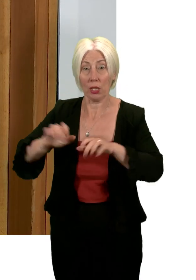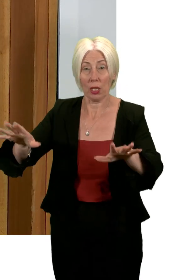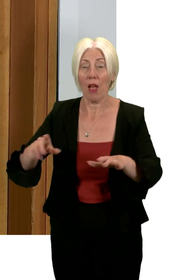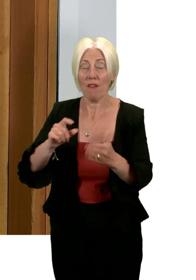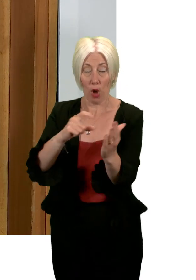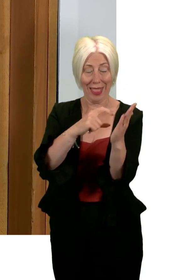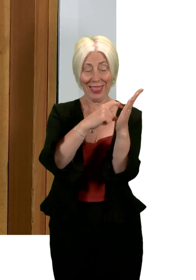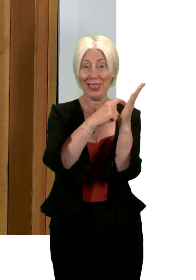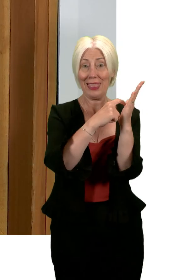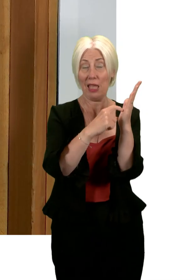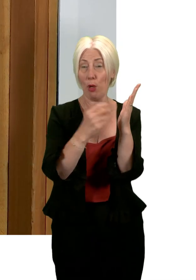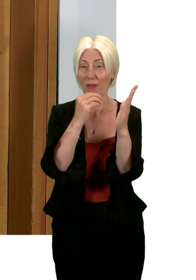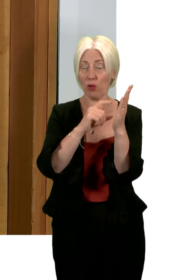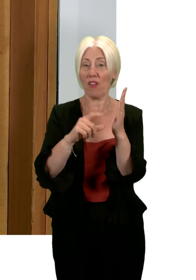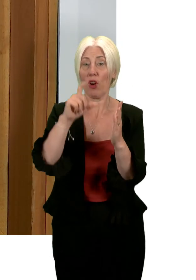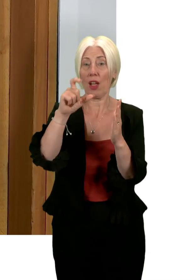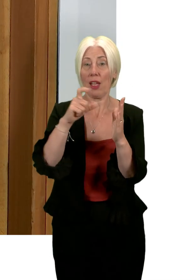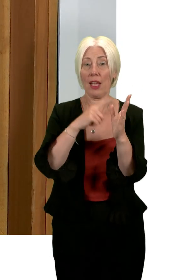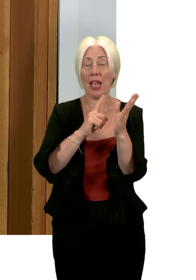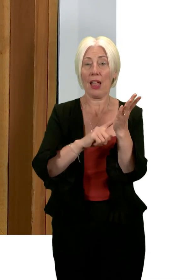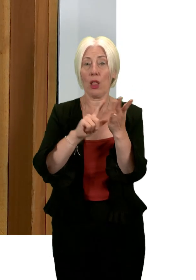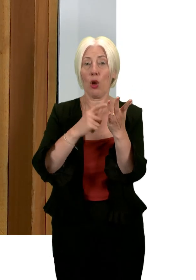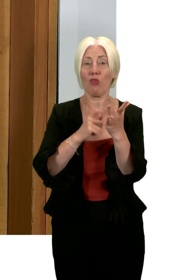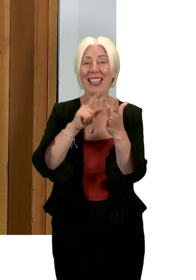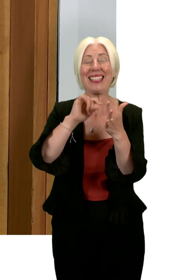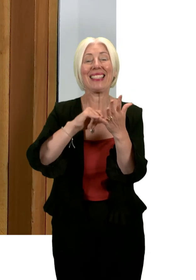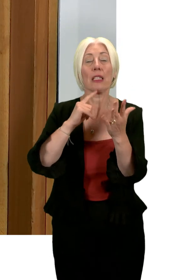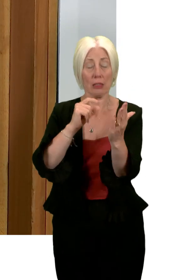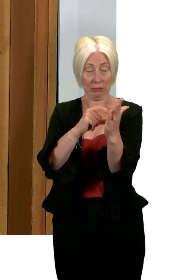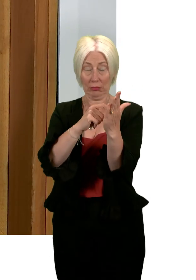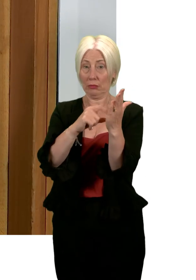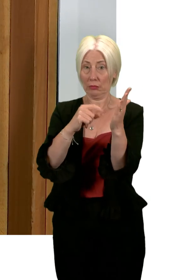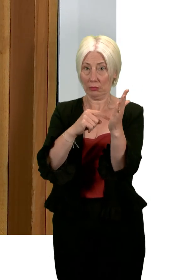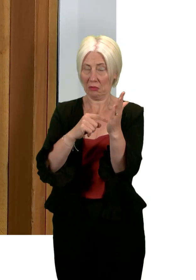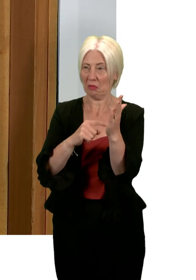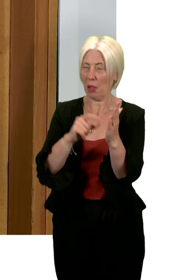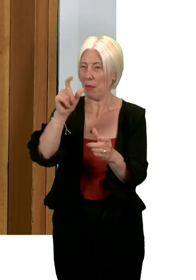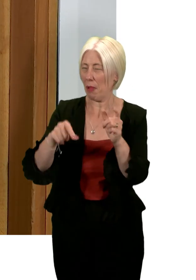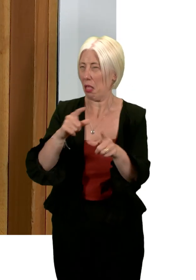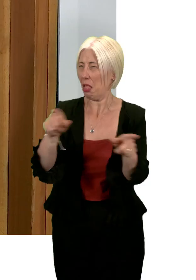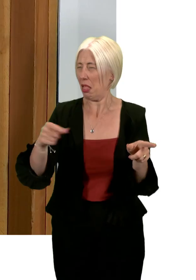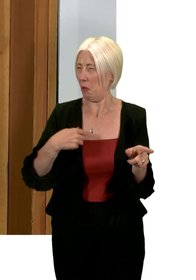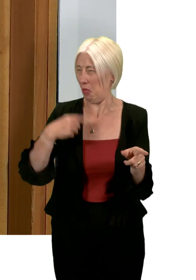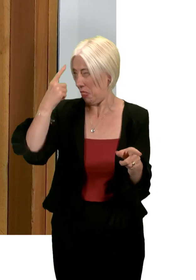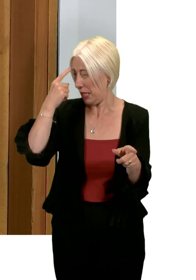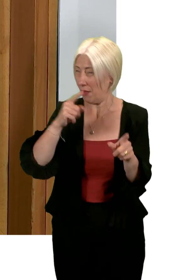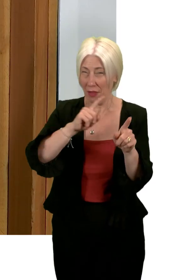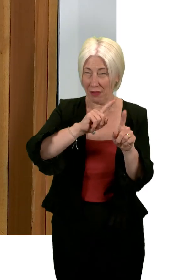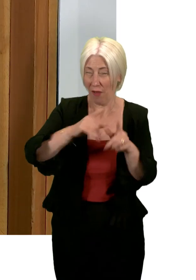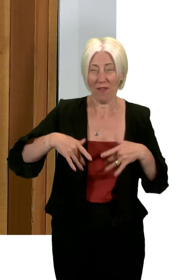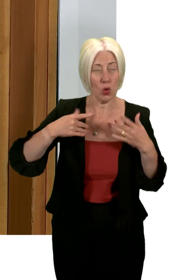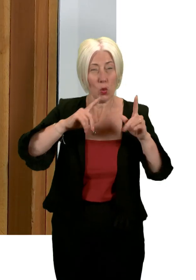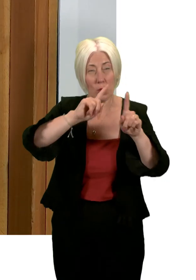labelling, which I know is an area of interest about how that can be portrayed to the general population. But certainly